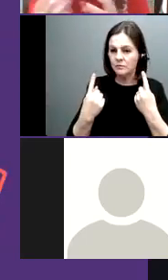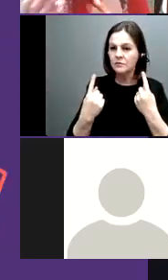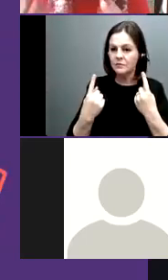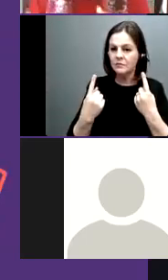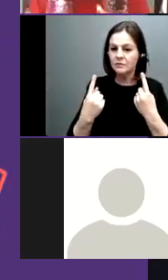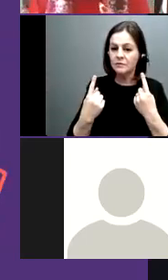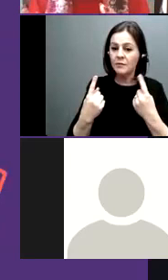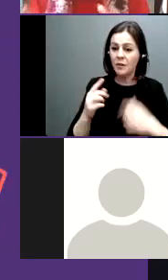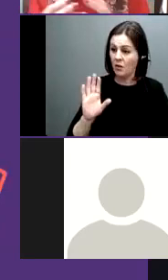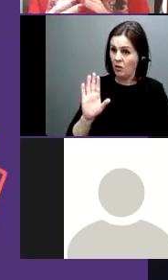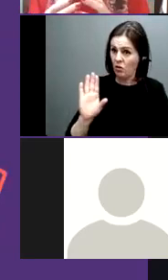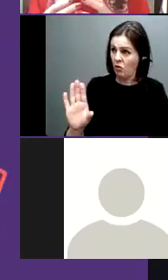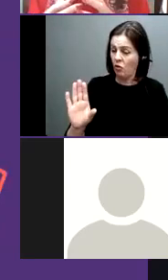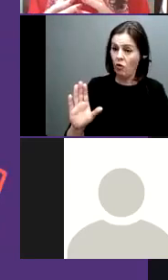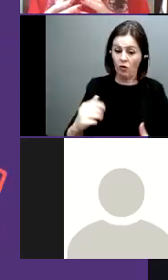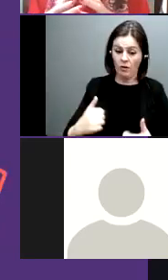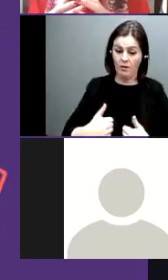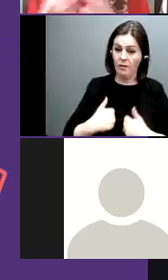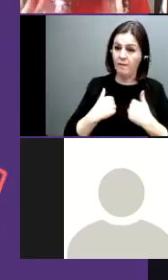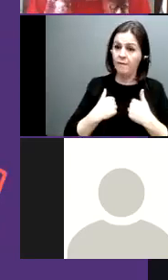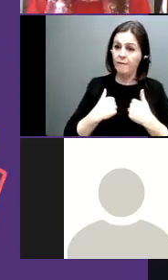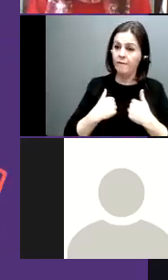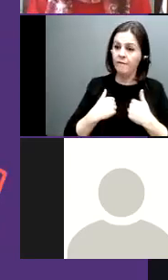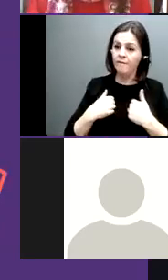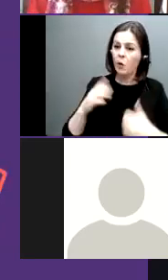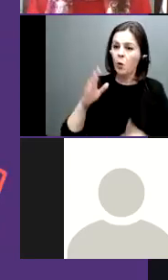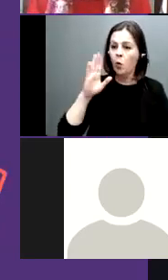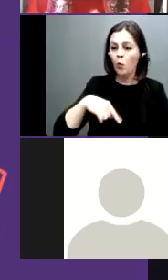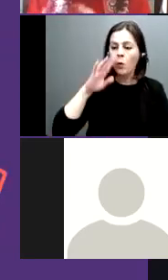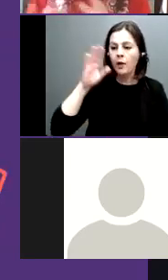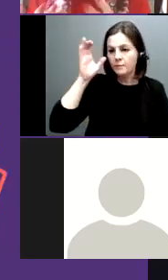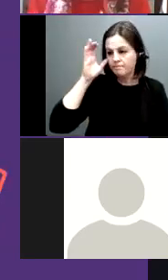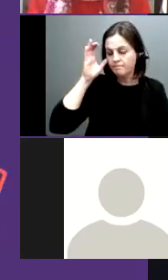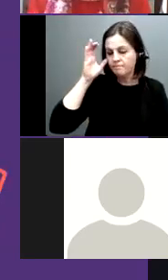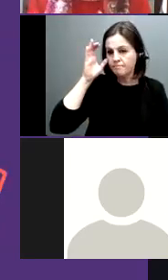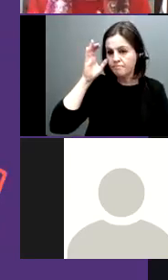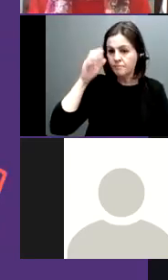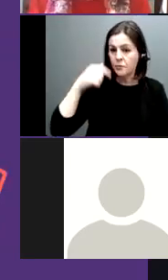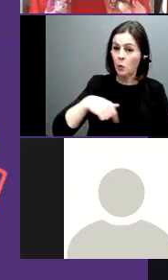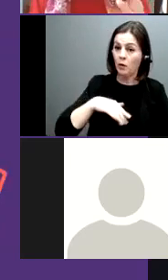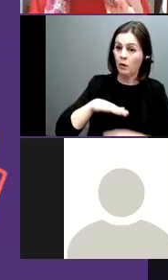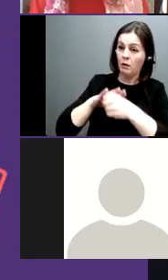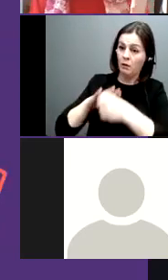their lives will be considered and not ignored.